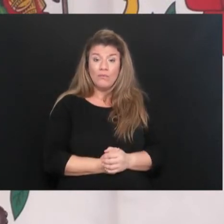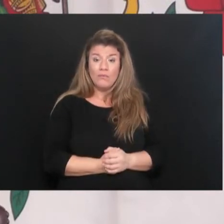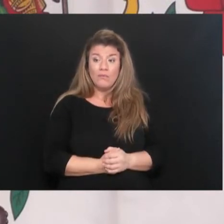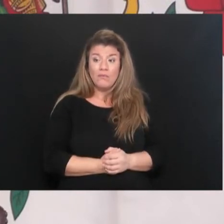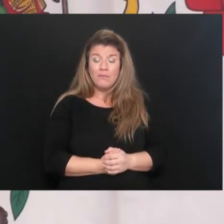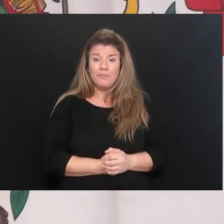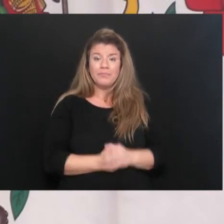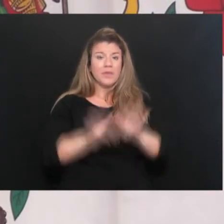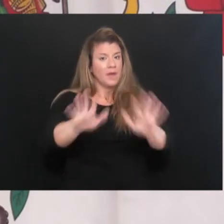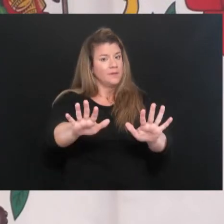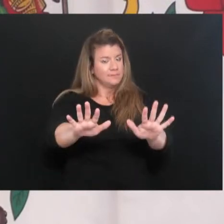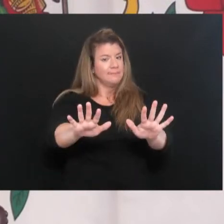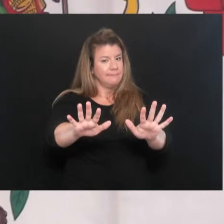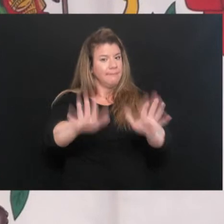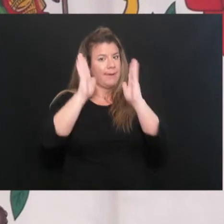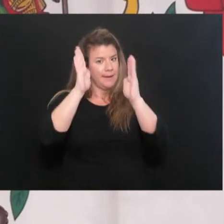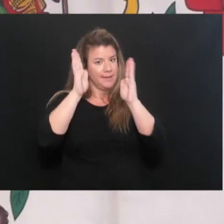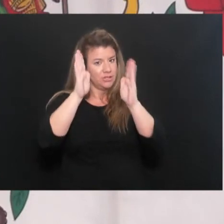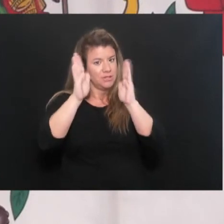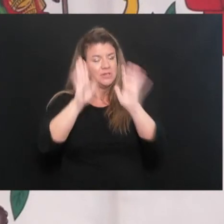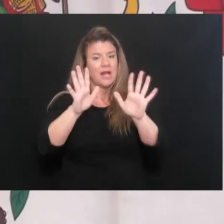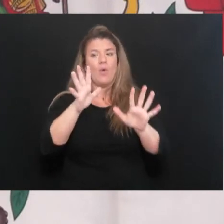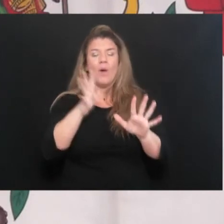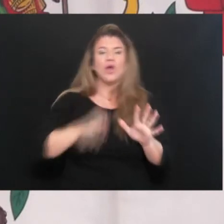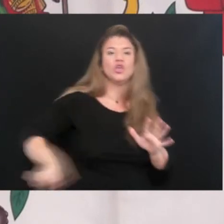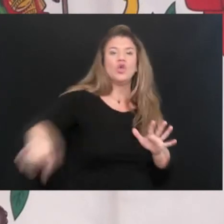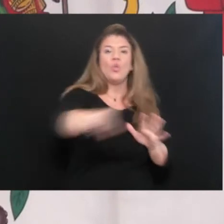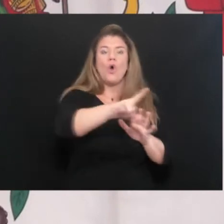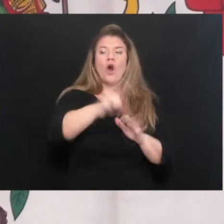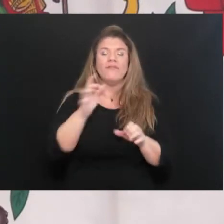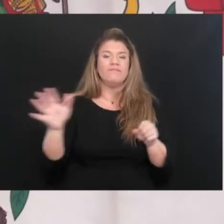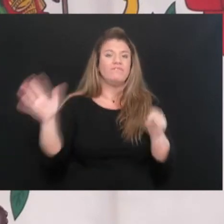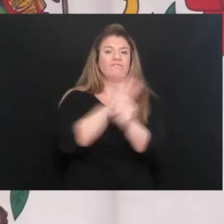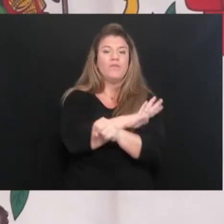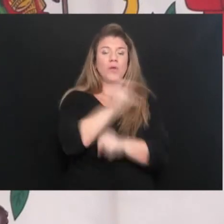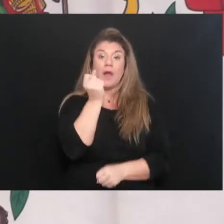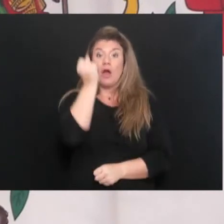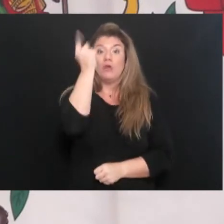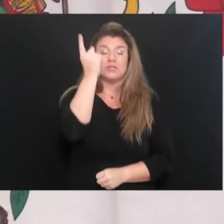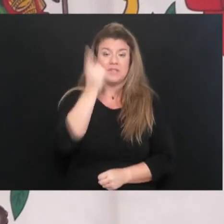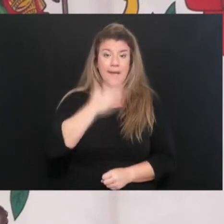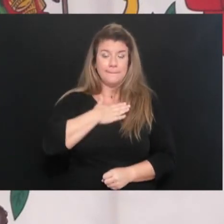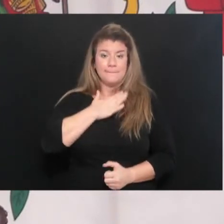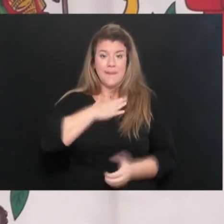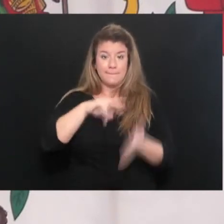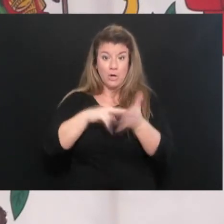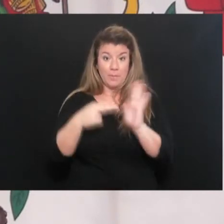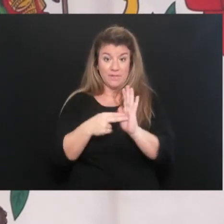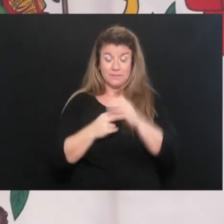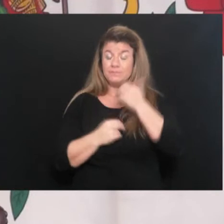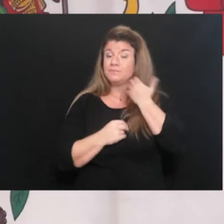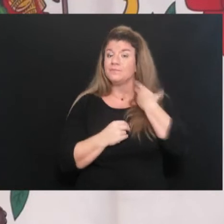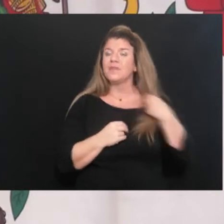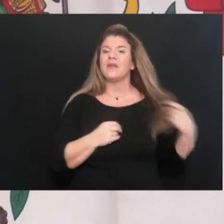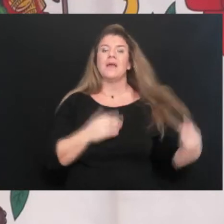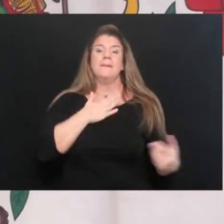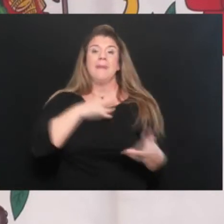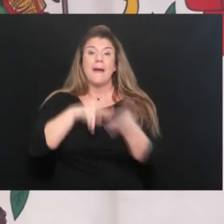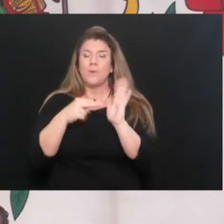Just stay with me just one second so everybody can totally understand where I'm at. Where I'm at is just